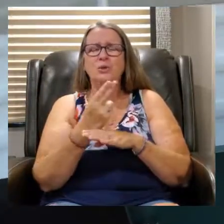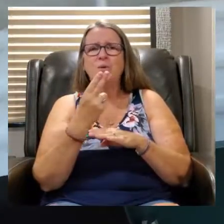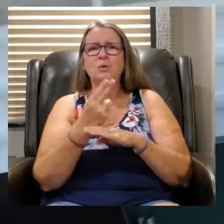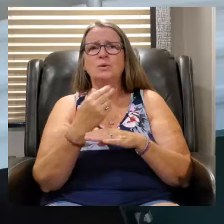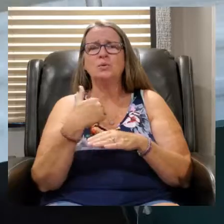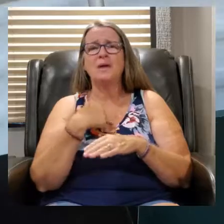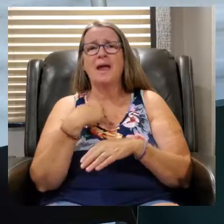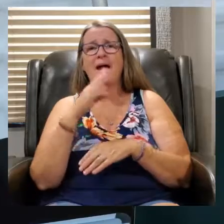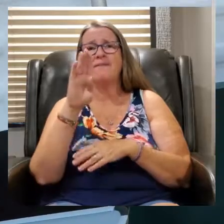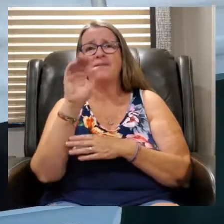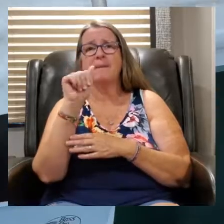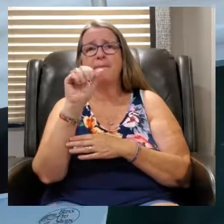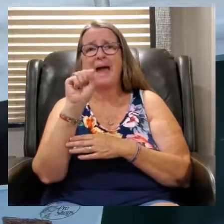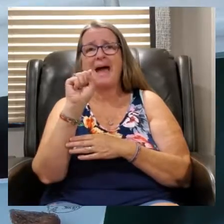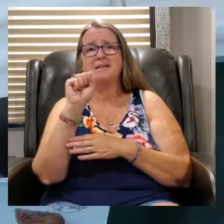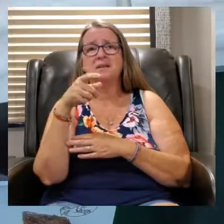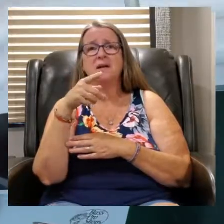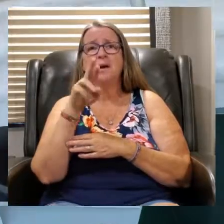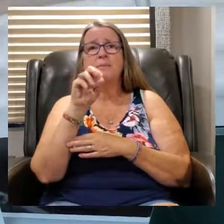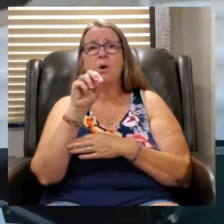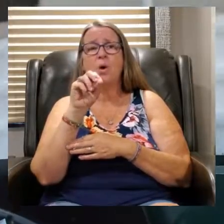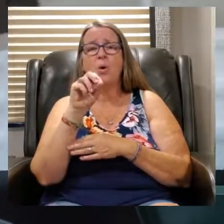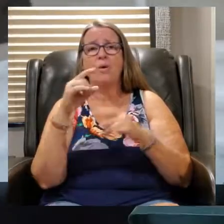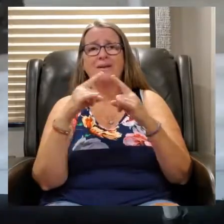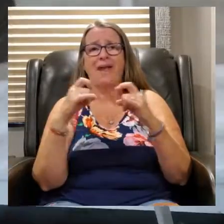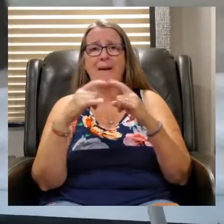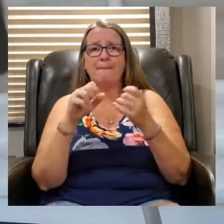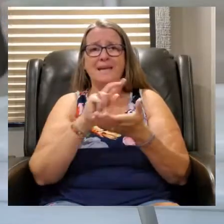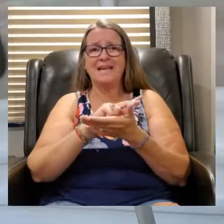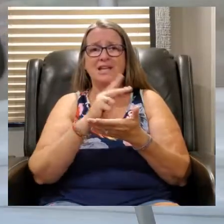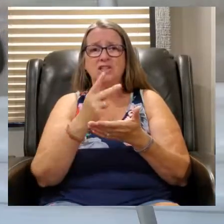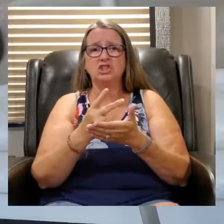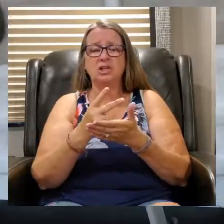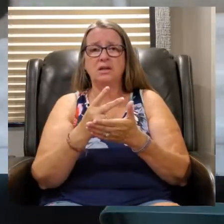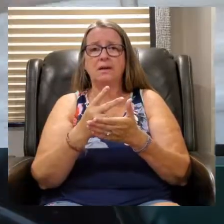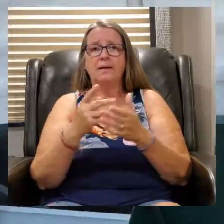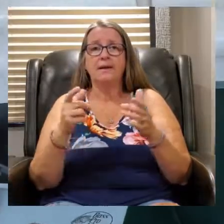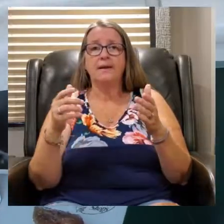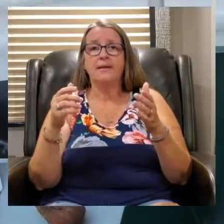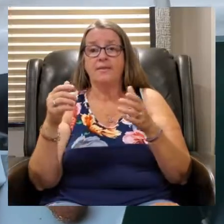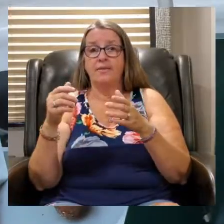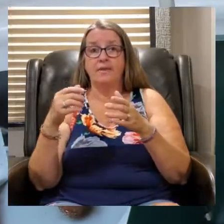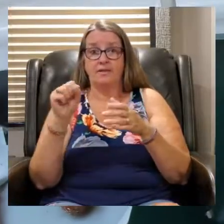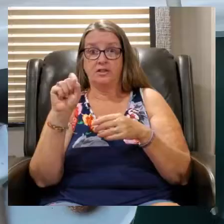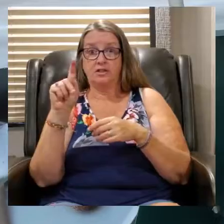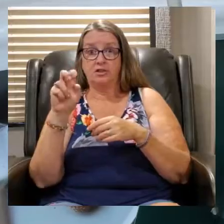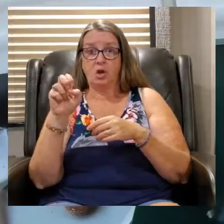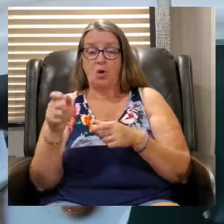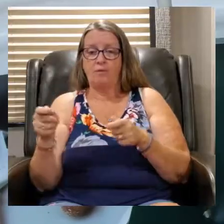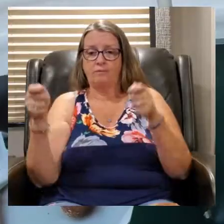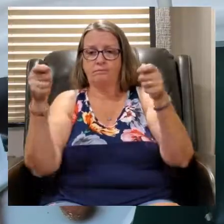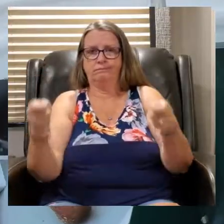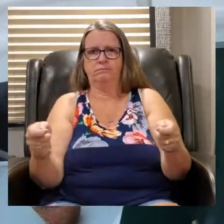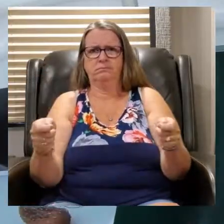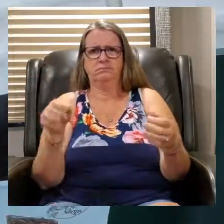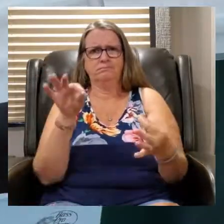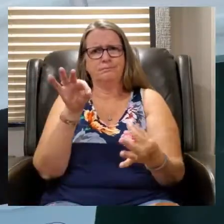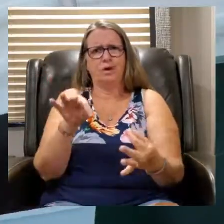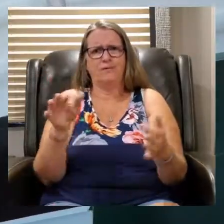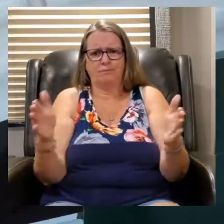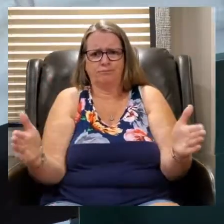easy to use. You know, we have that Bass Pro camping kitchen. This little stove fits perfect